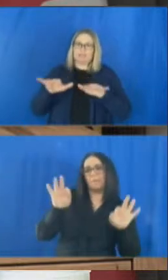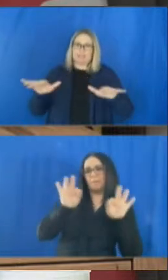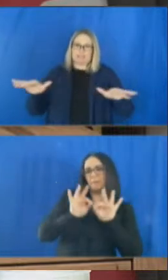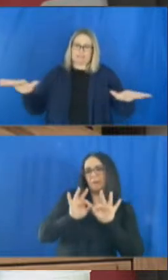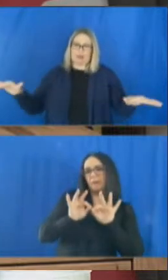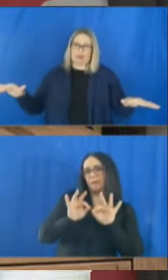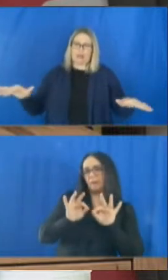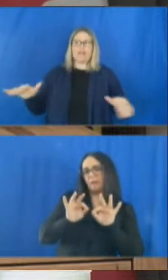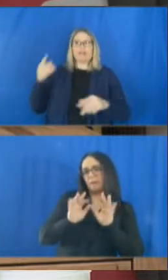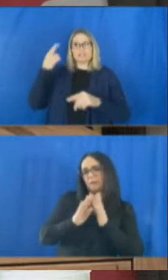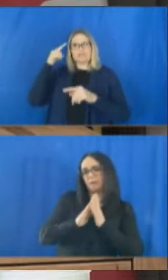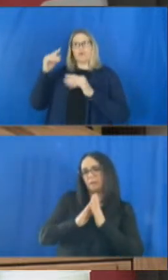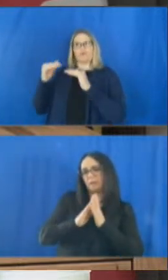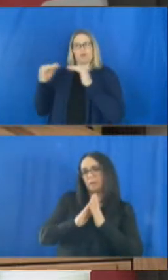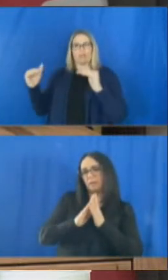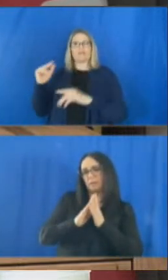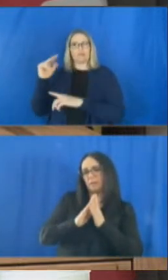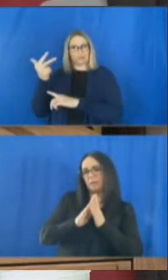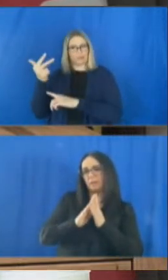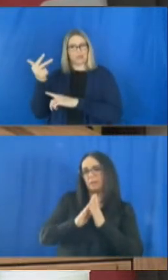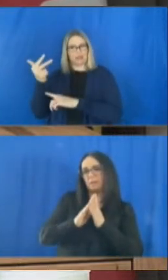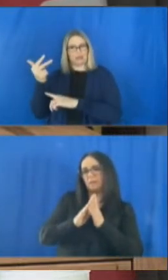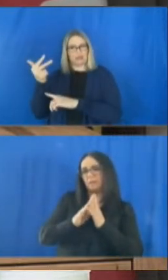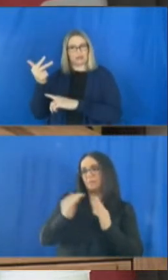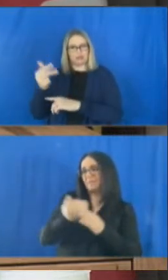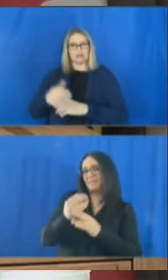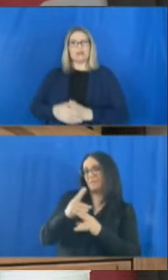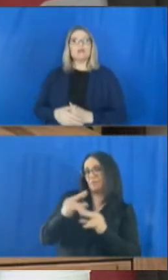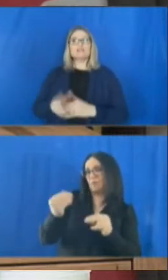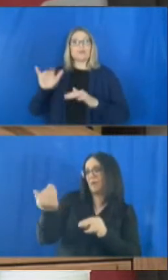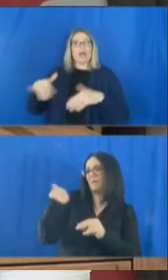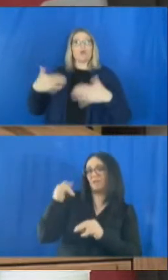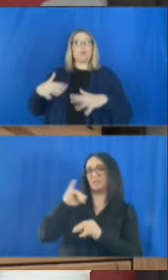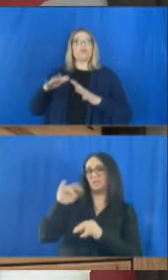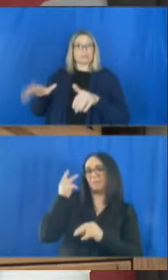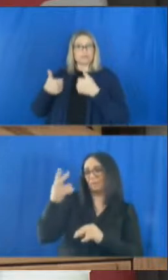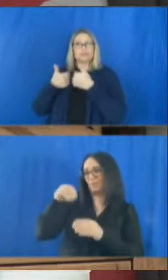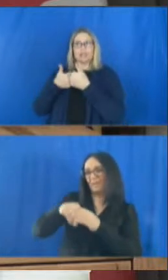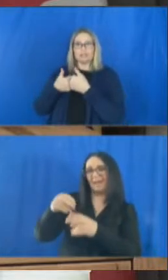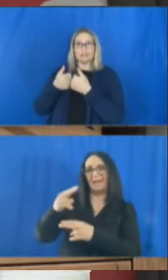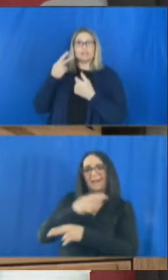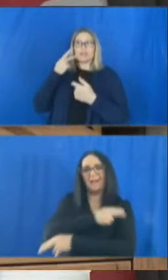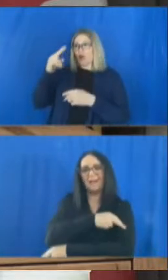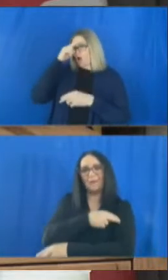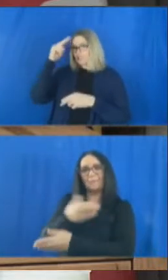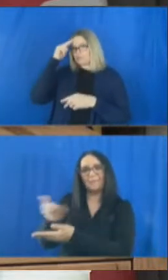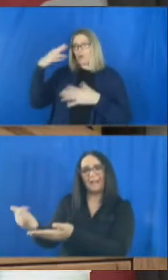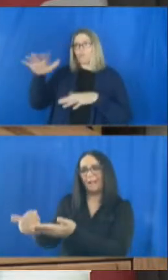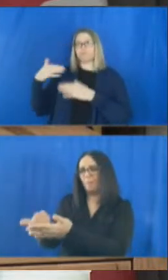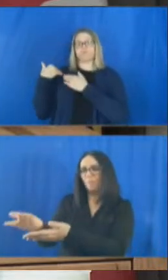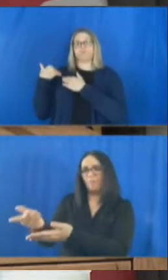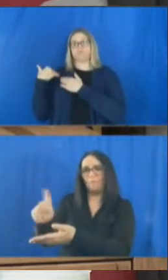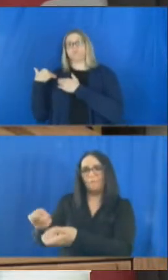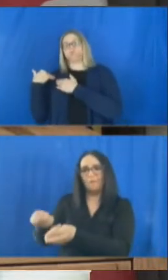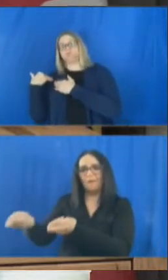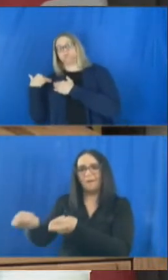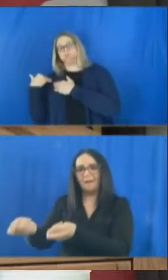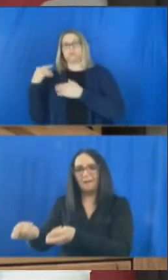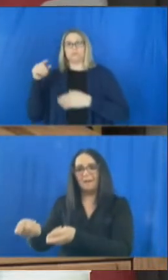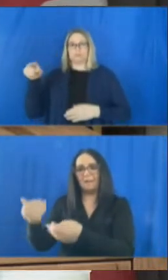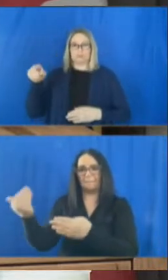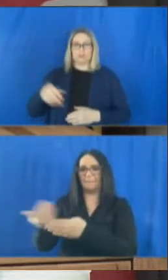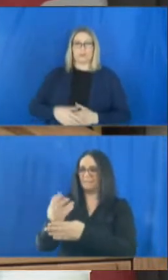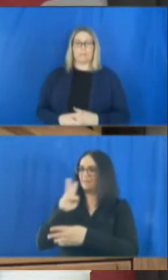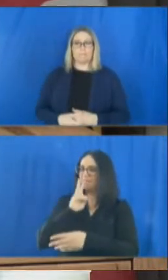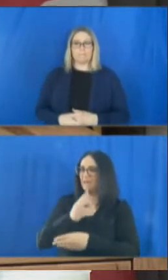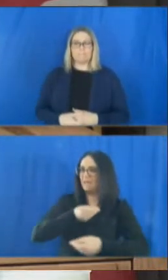de variant Omicron. That preparation meant increasing the number of people receiving a booster dose, particularly of those who are at